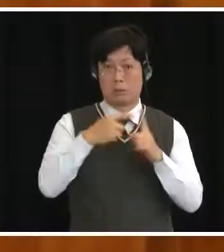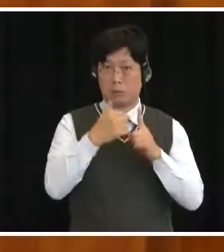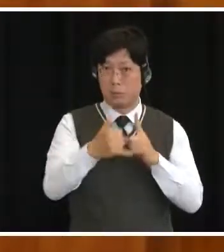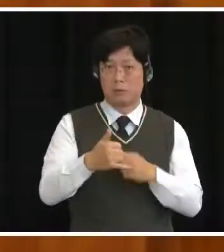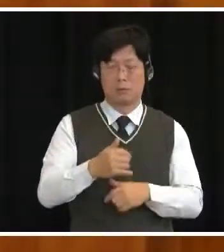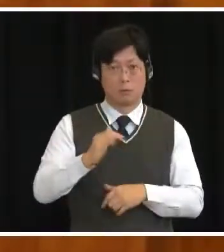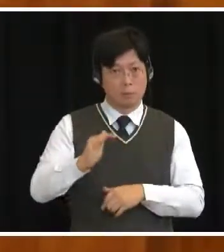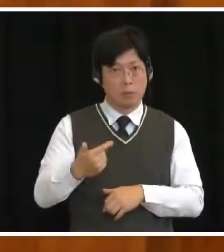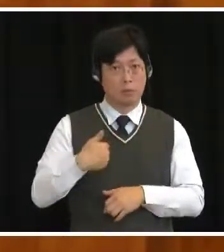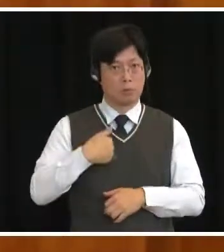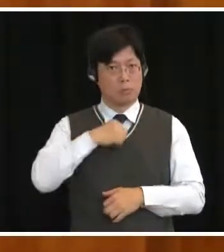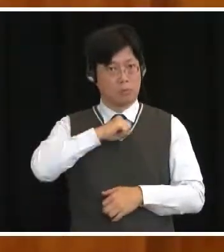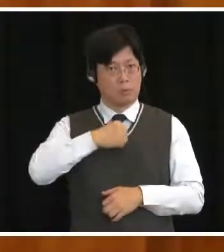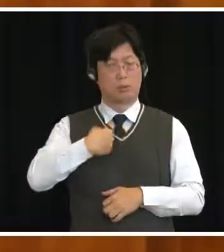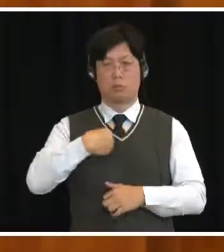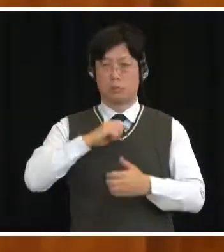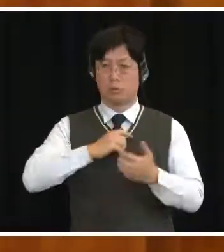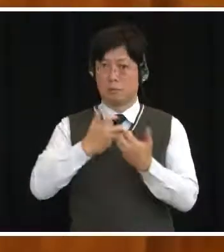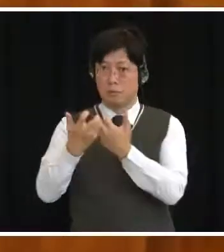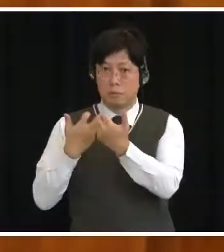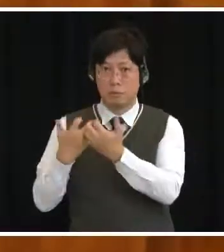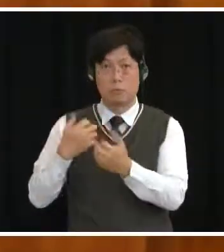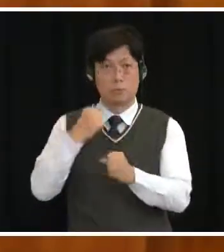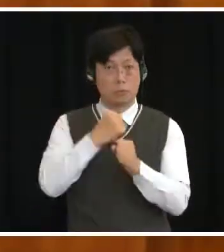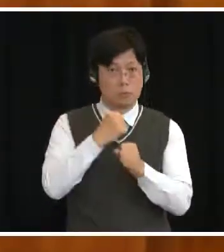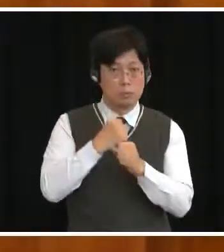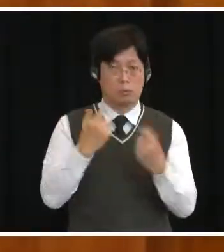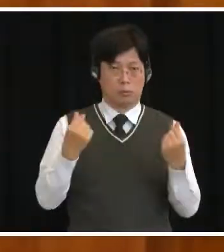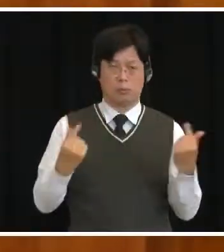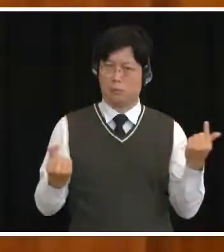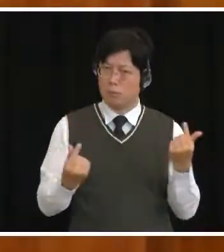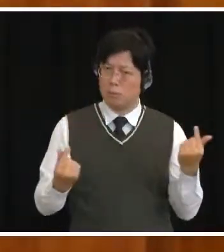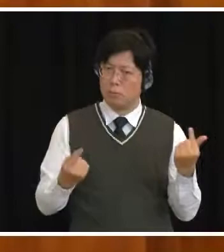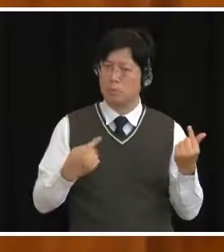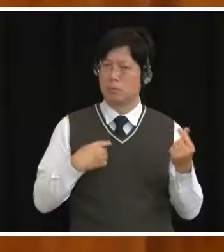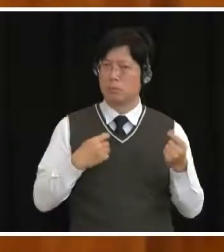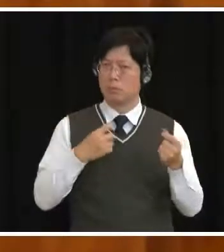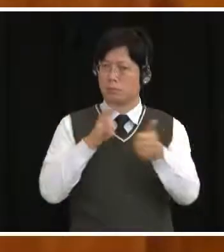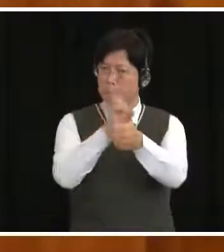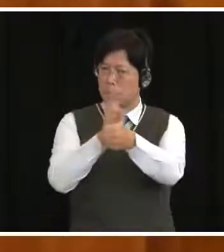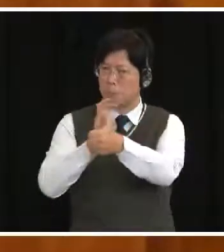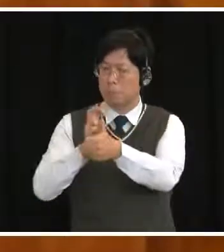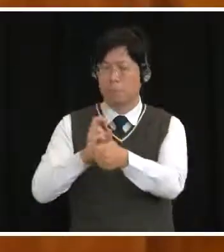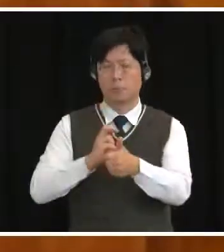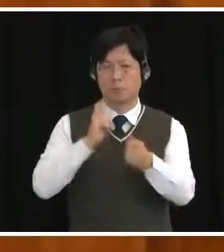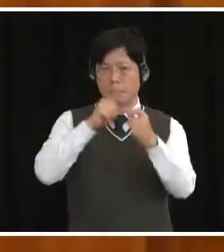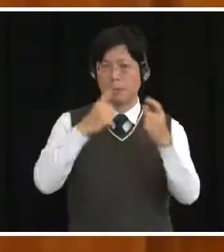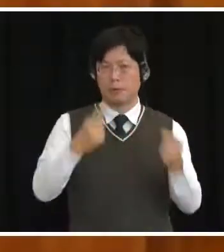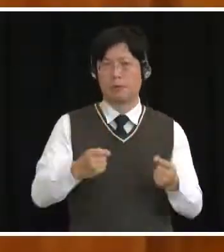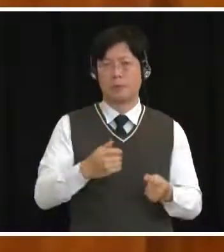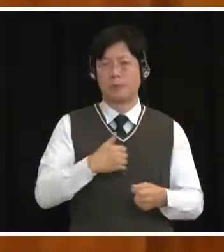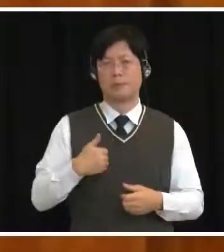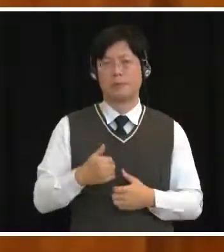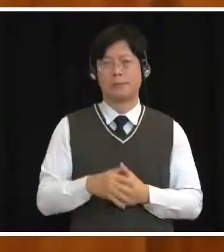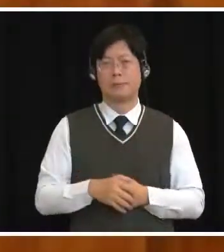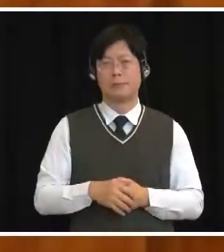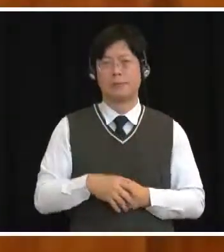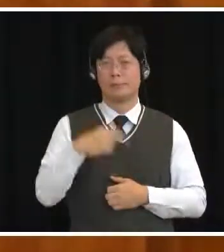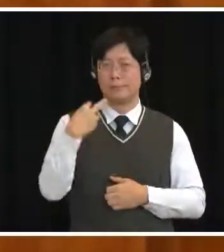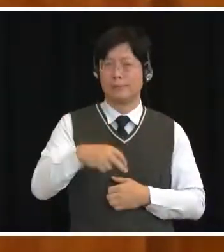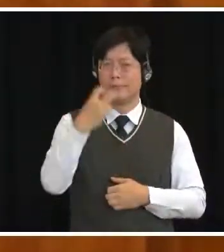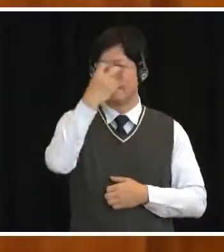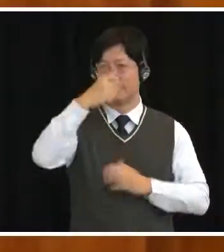a specialized children's ombudsman office, yet through the division of labor, the control yuan is able